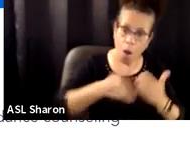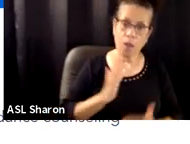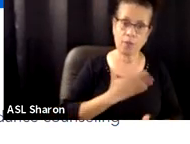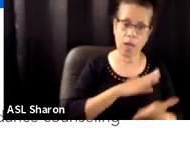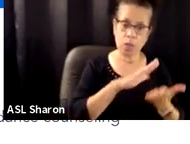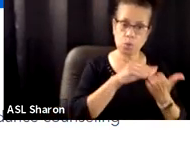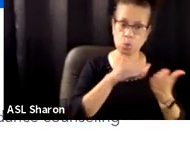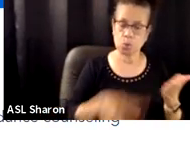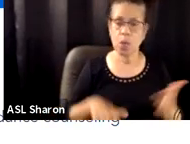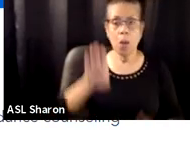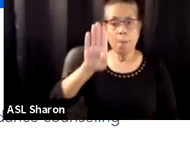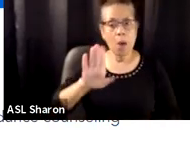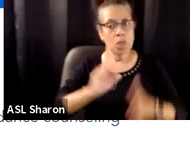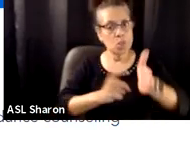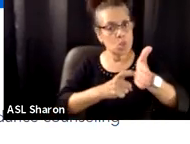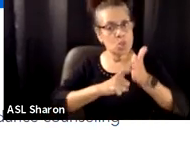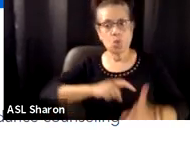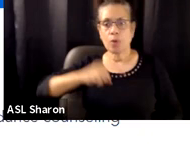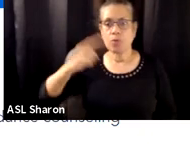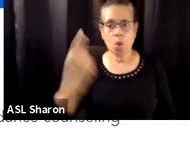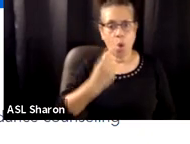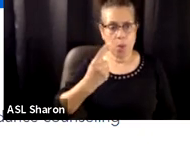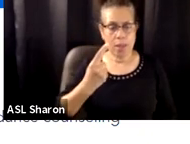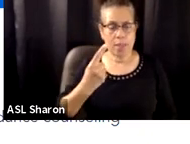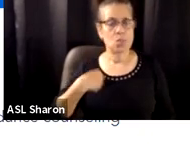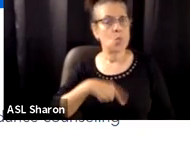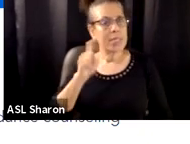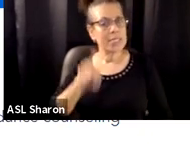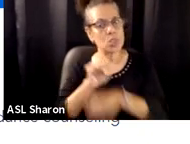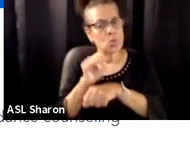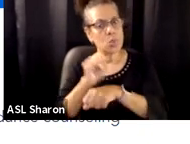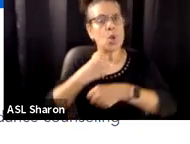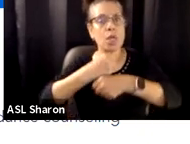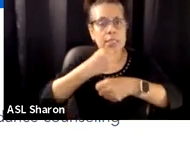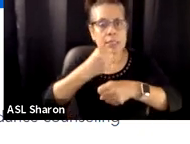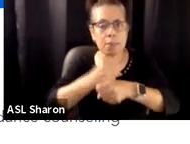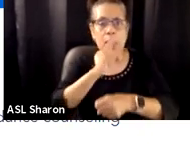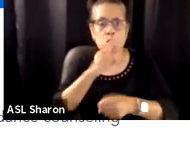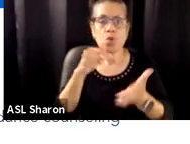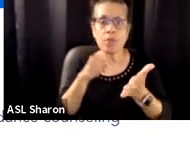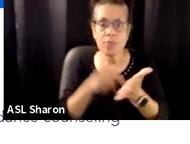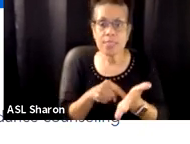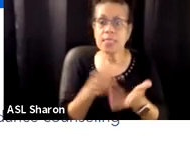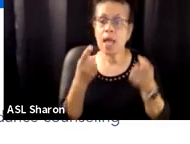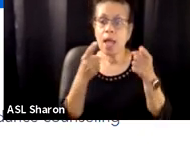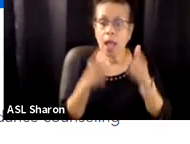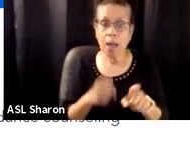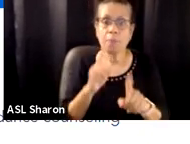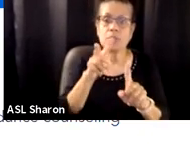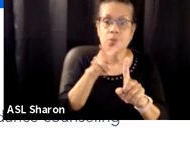is what boston deserves all the time and we've got to really work towards making sure these things actually do happen for all of our